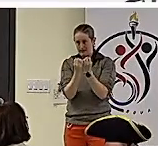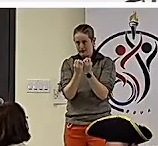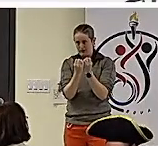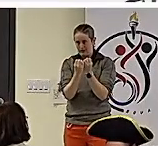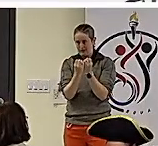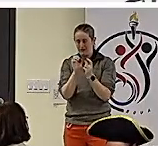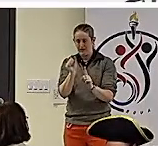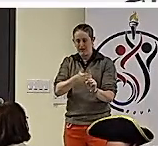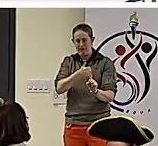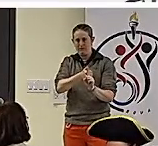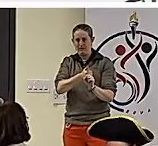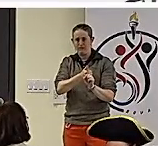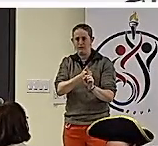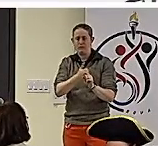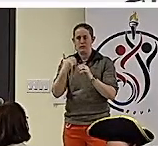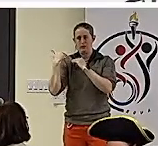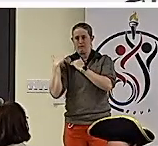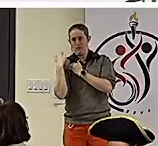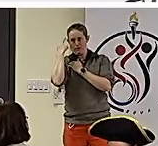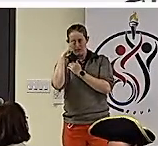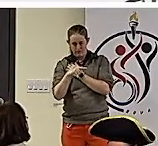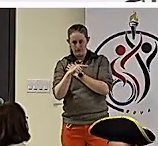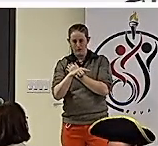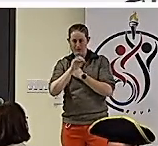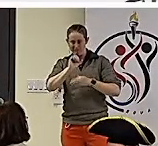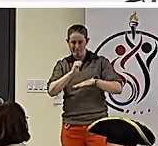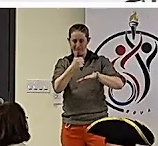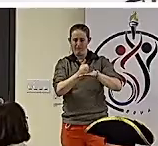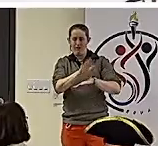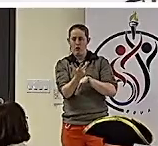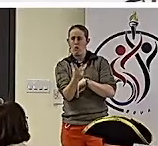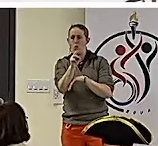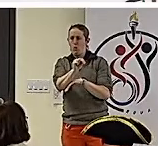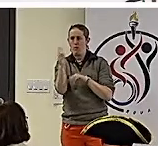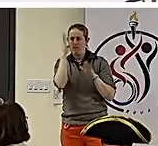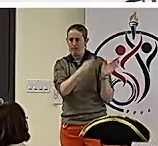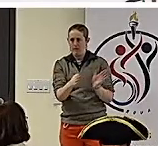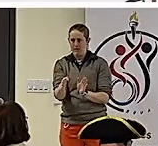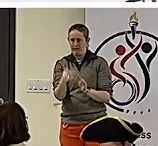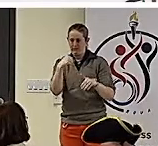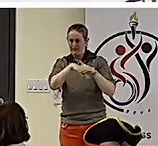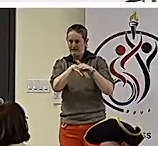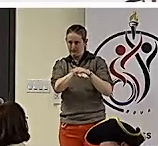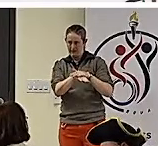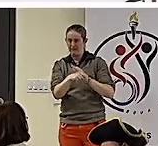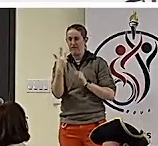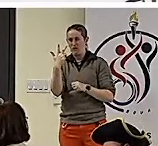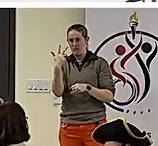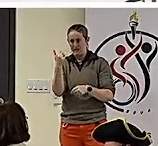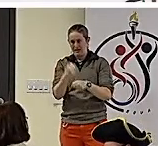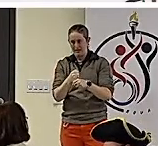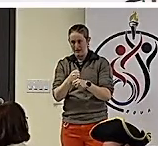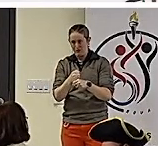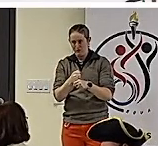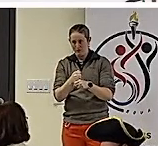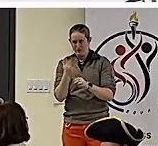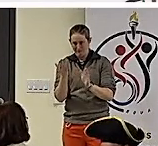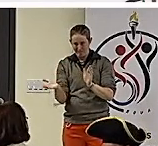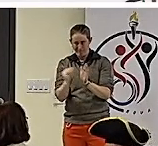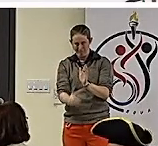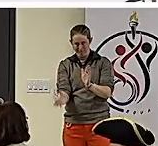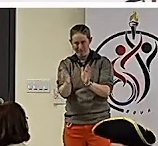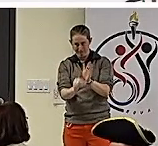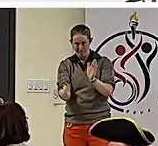responsible for drafting and updating their own accessibility plans every 3 years. And so this includes post-secondary